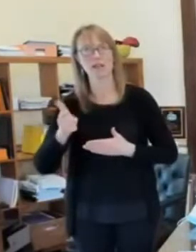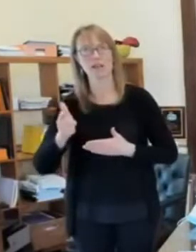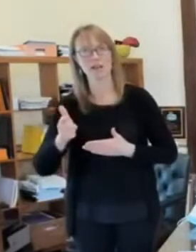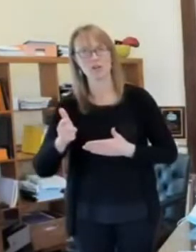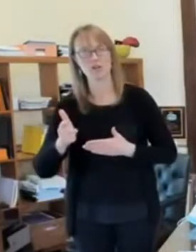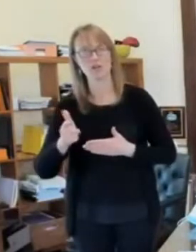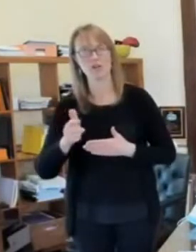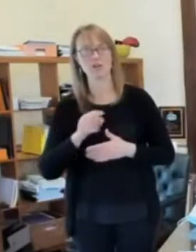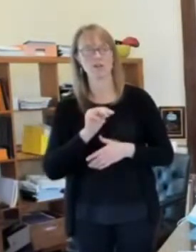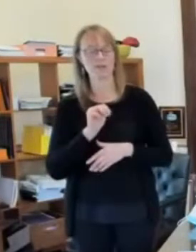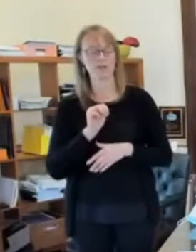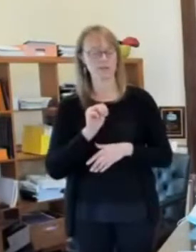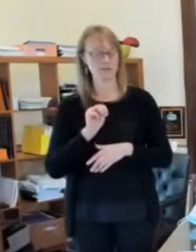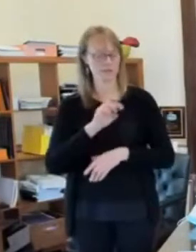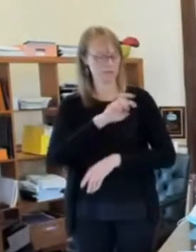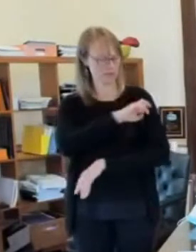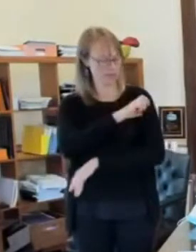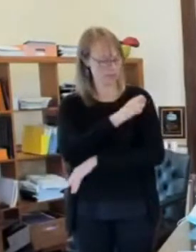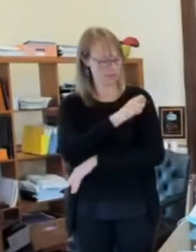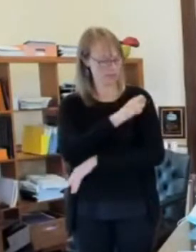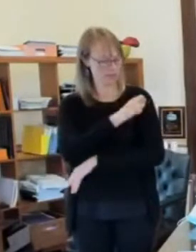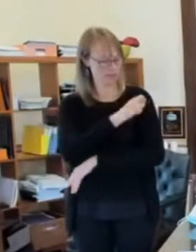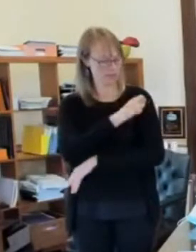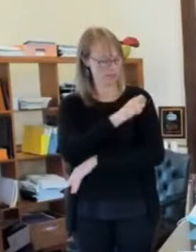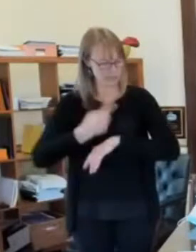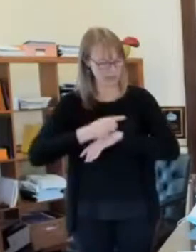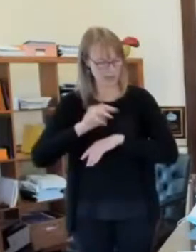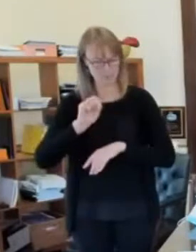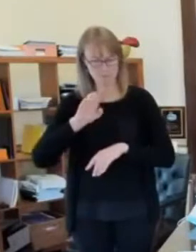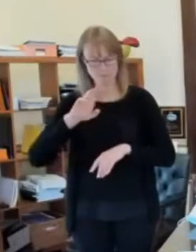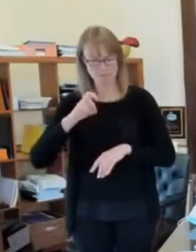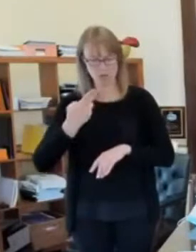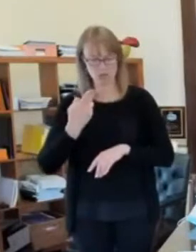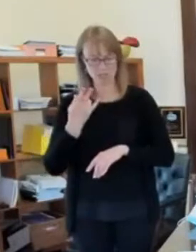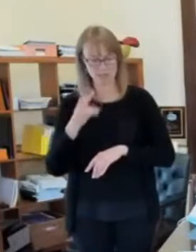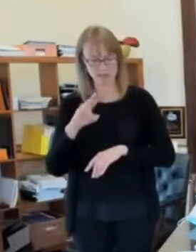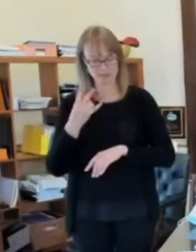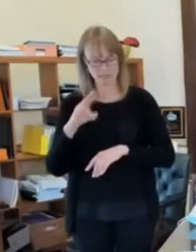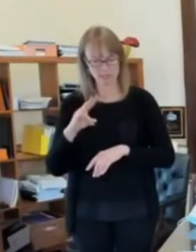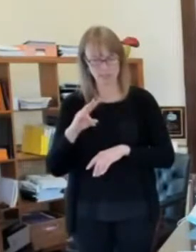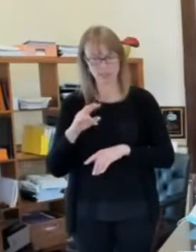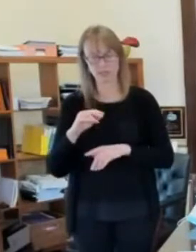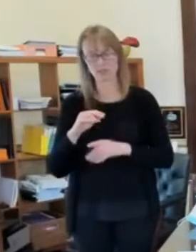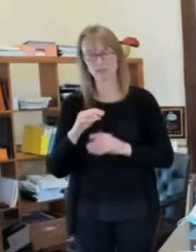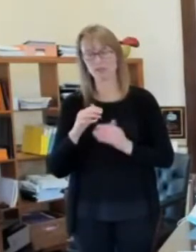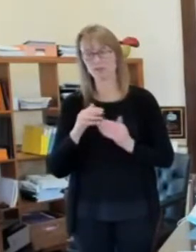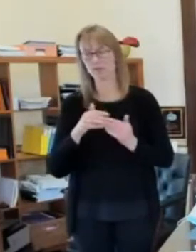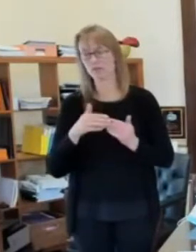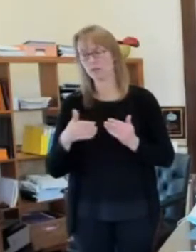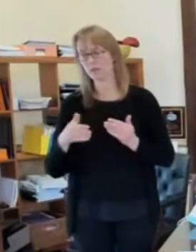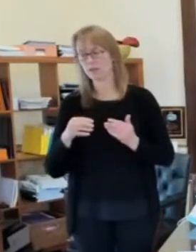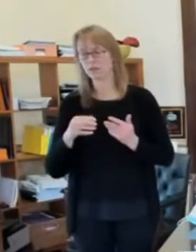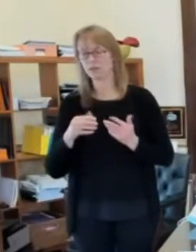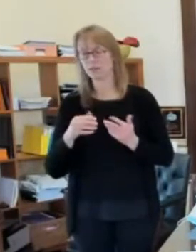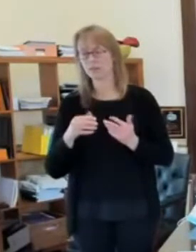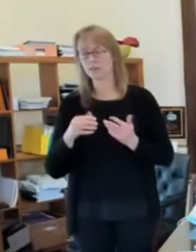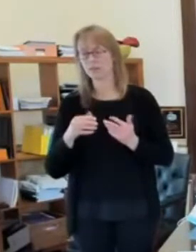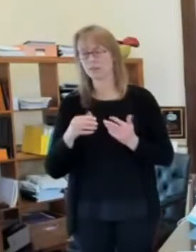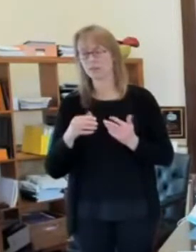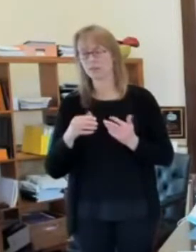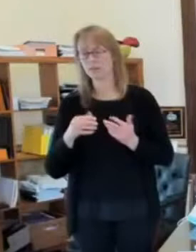17th of March. So I don't know. I think that it's very hard to figure that out.